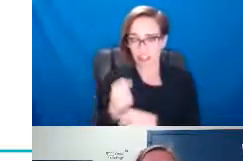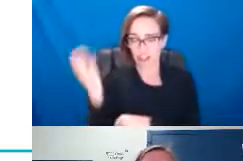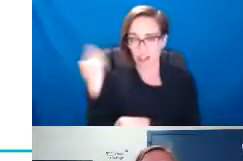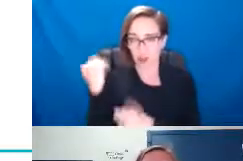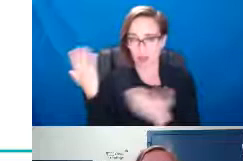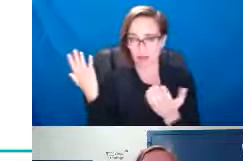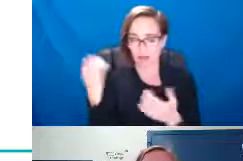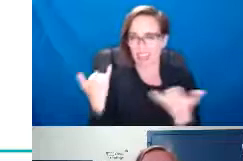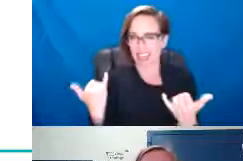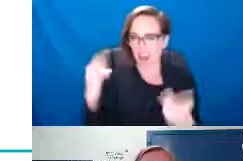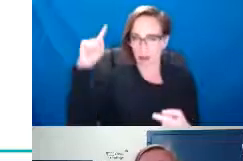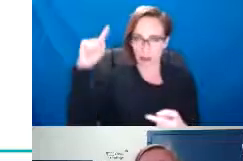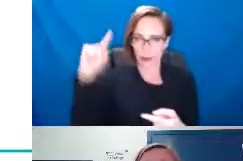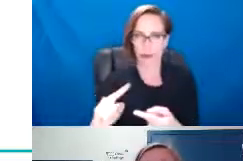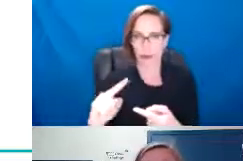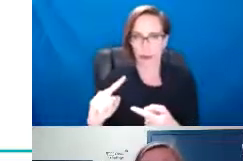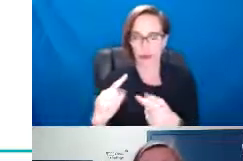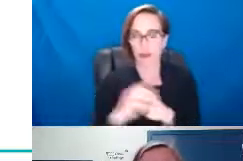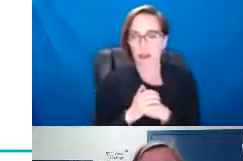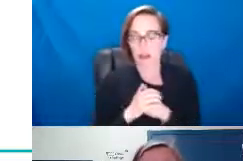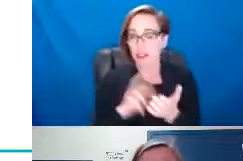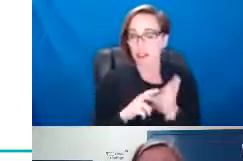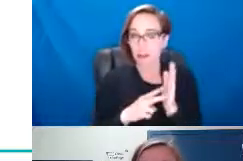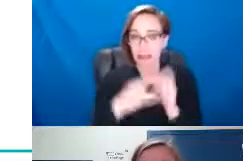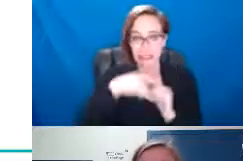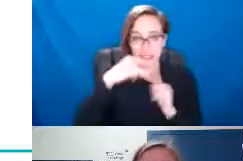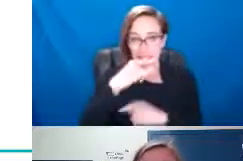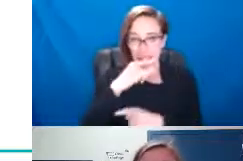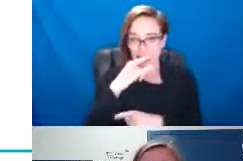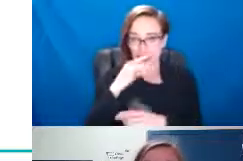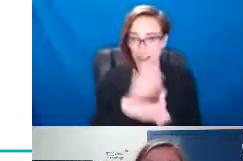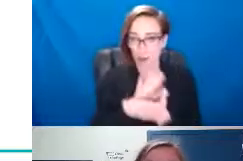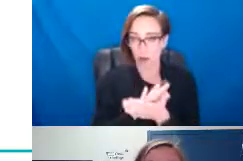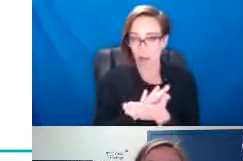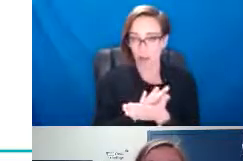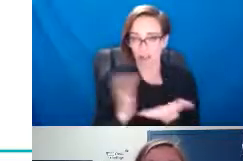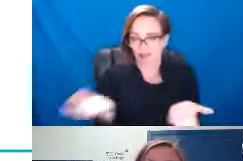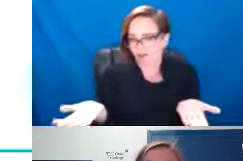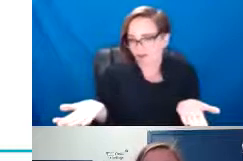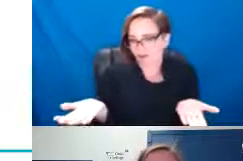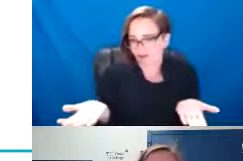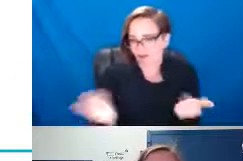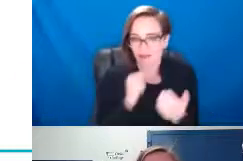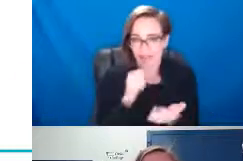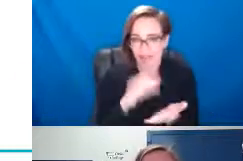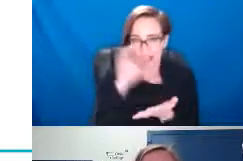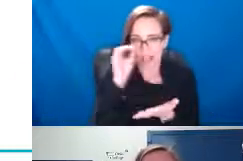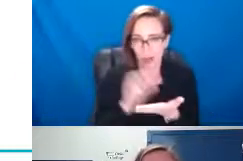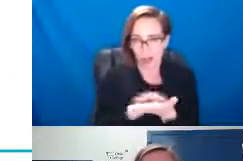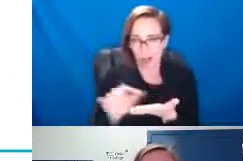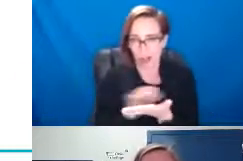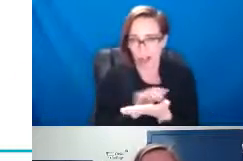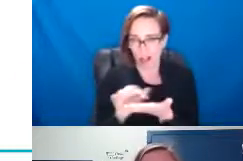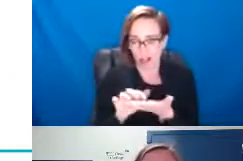So kids going up through school now might not be learning to use Braille. There are other types